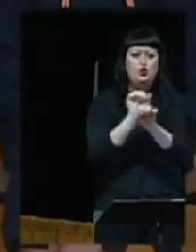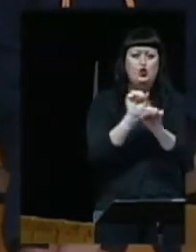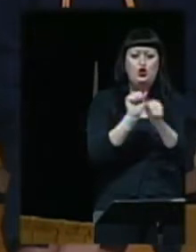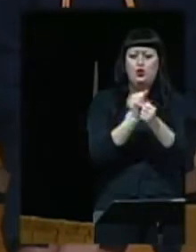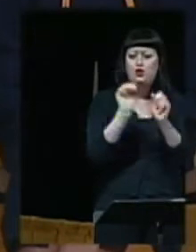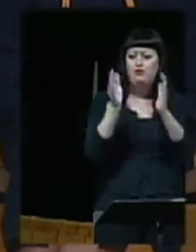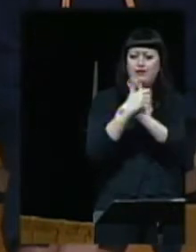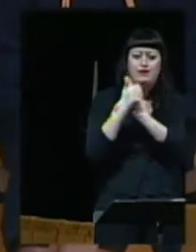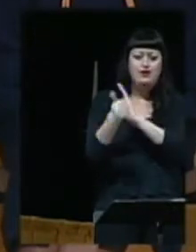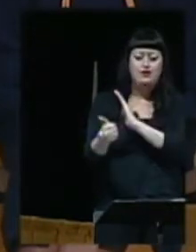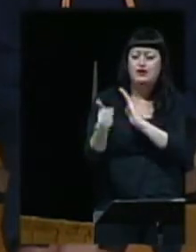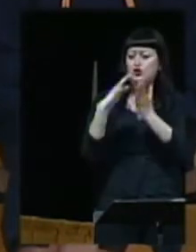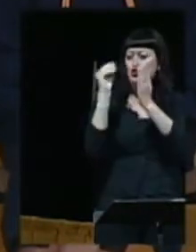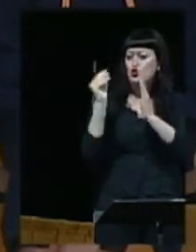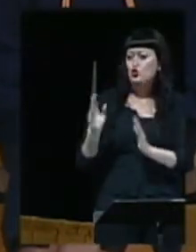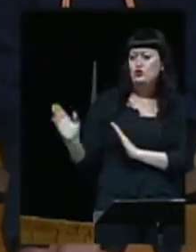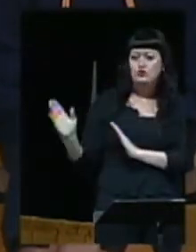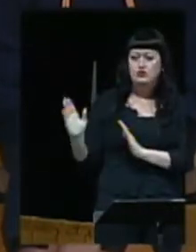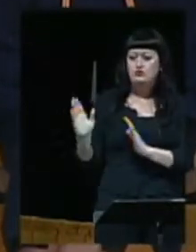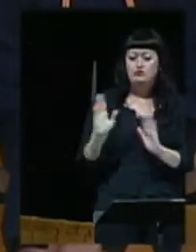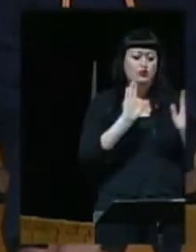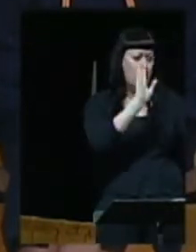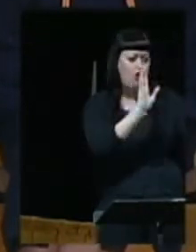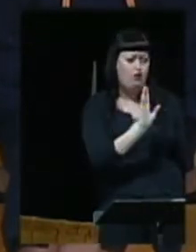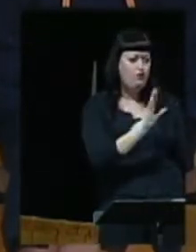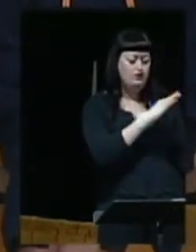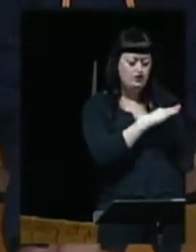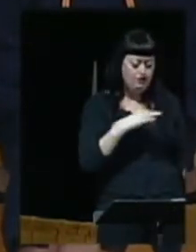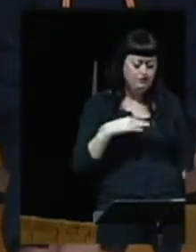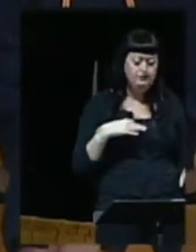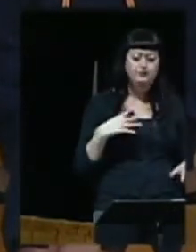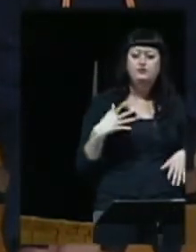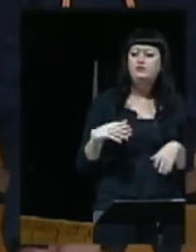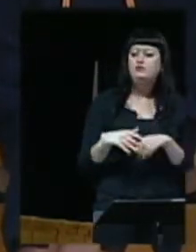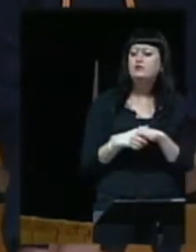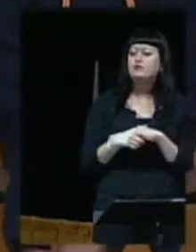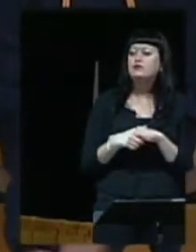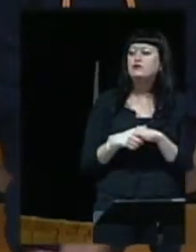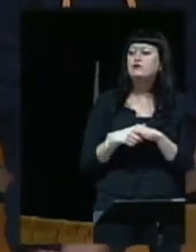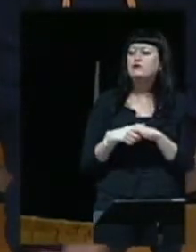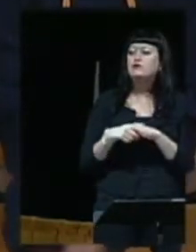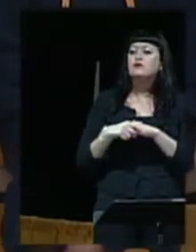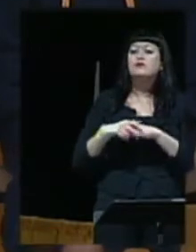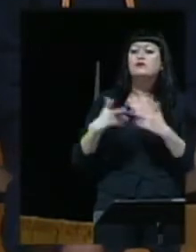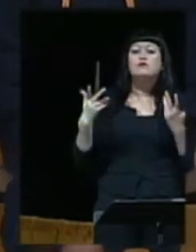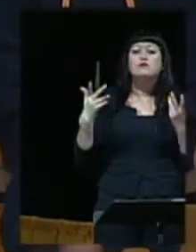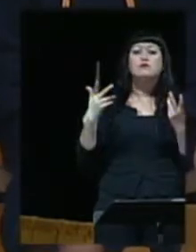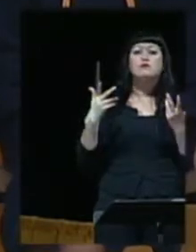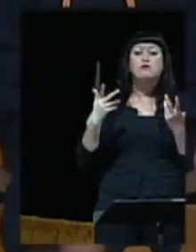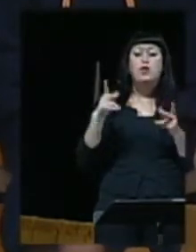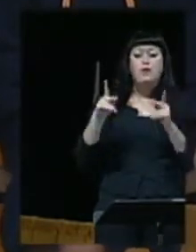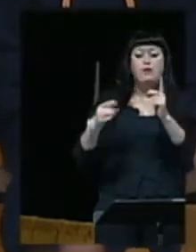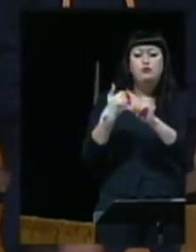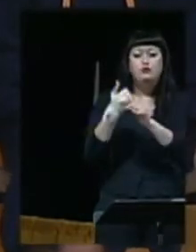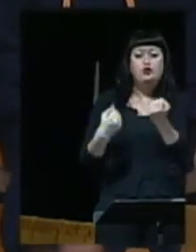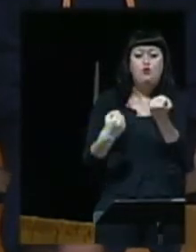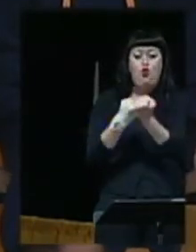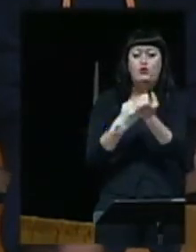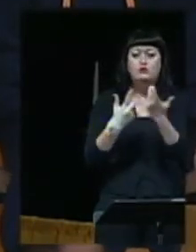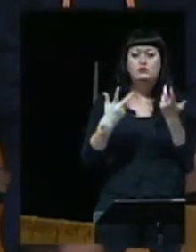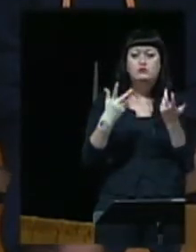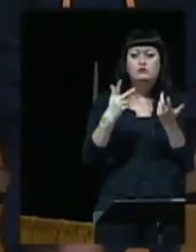outstanding students and an exceptional staff. The stakeholders of our school can be very proud that it's our belief that we have the number